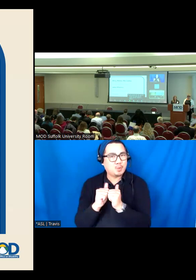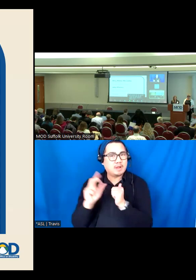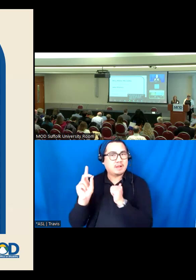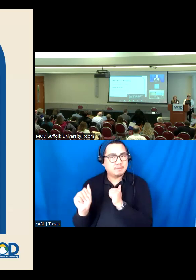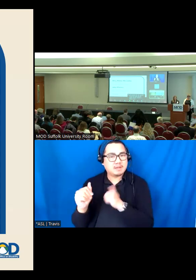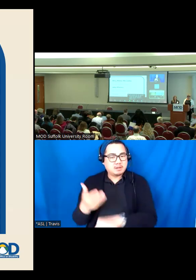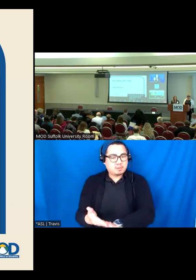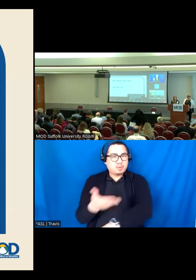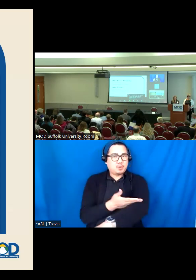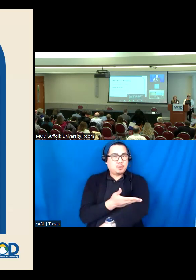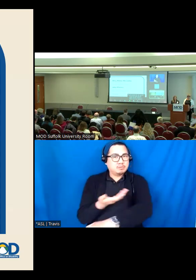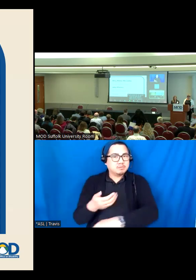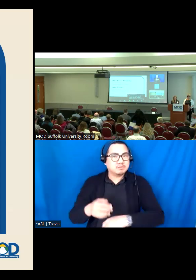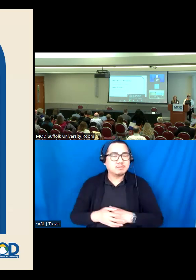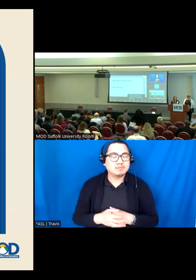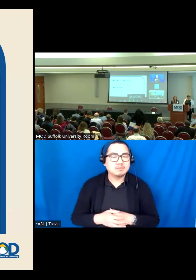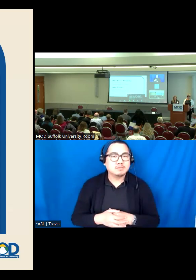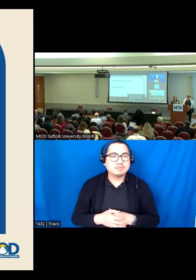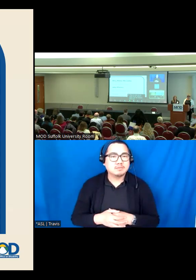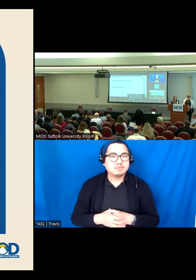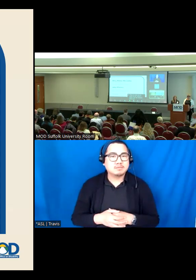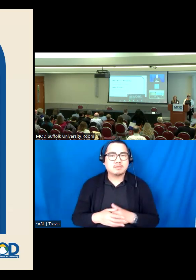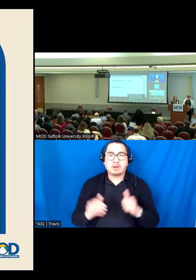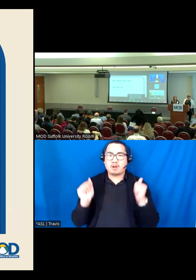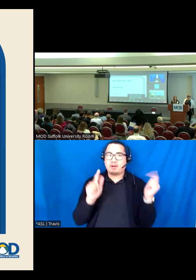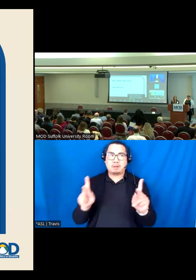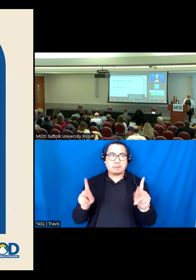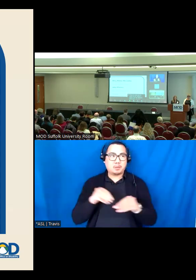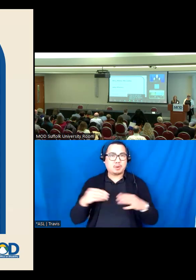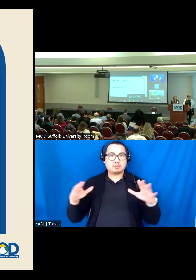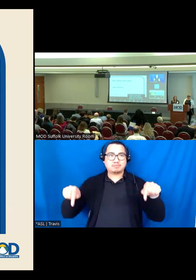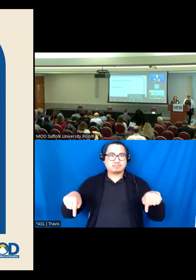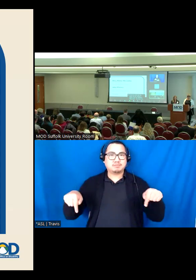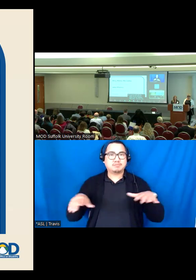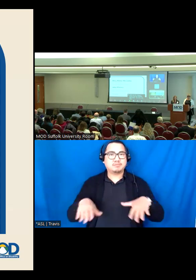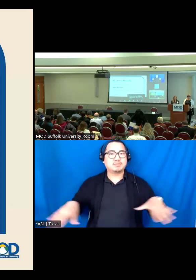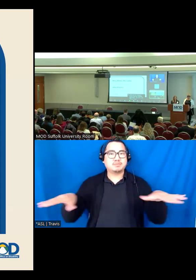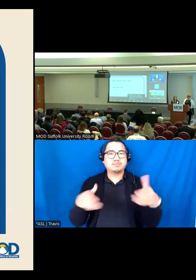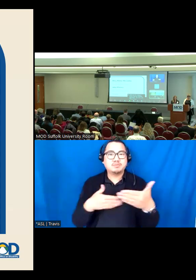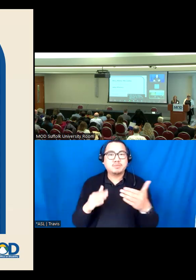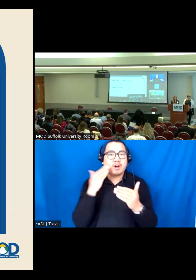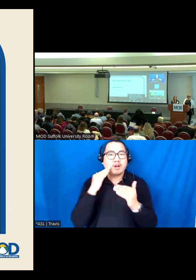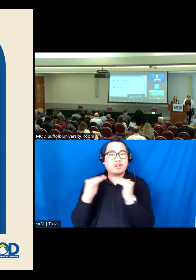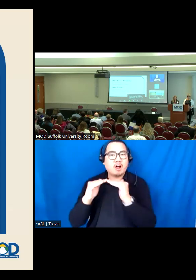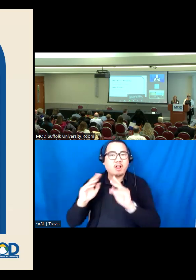better. All of you in this room, the colleagues and